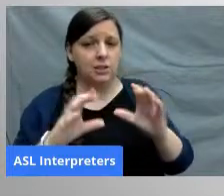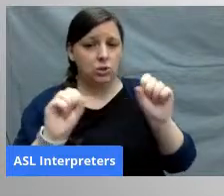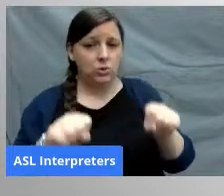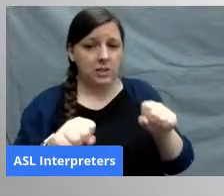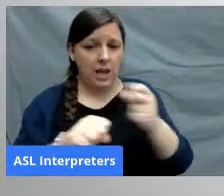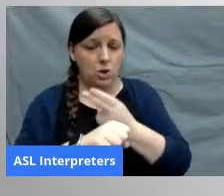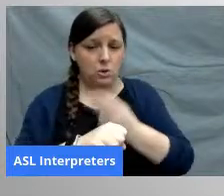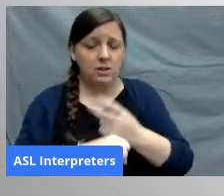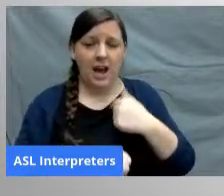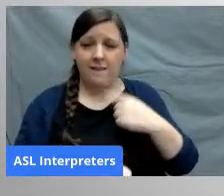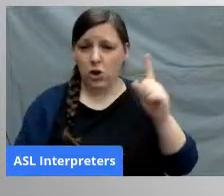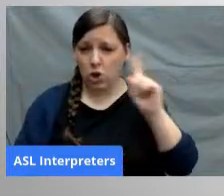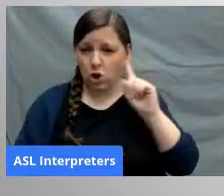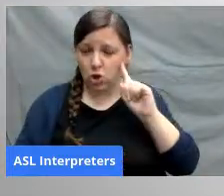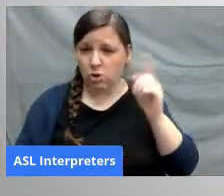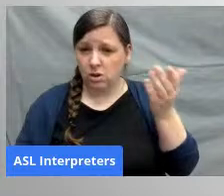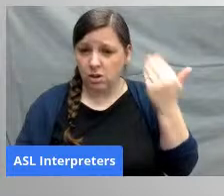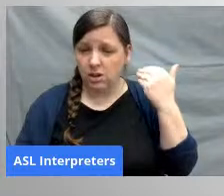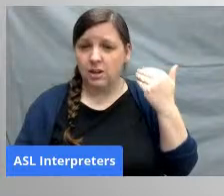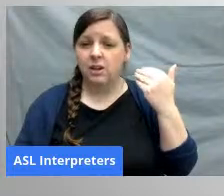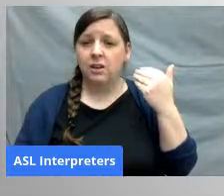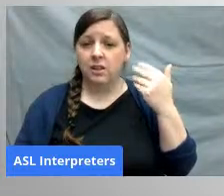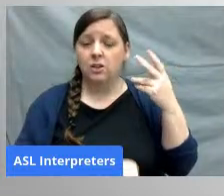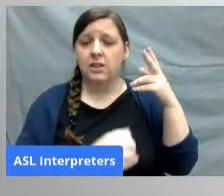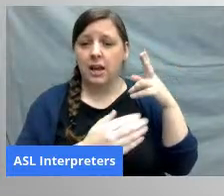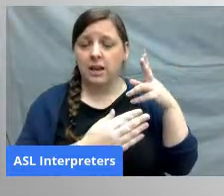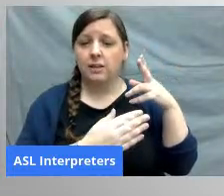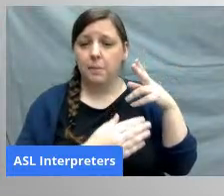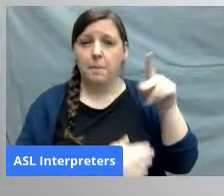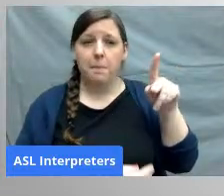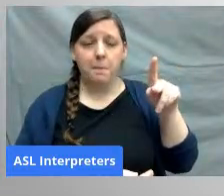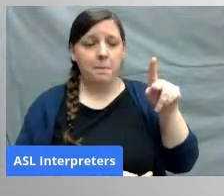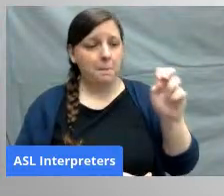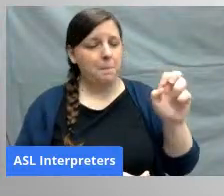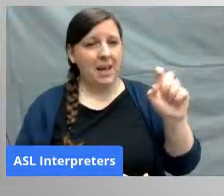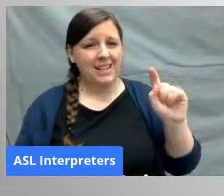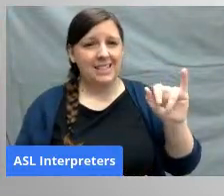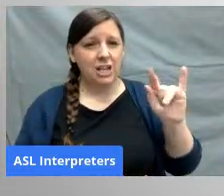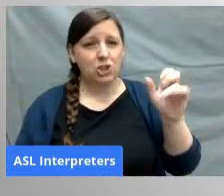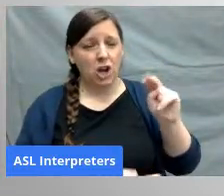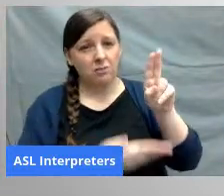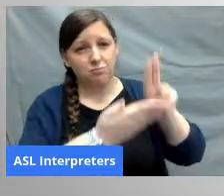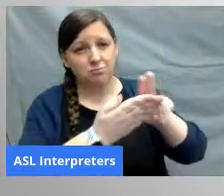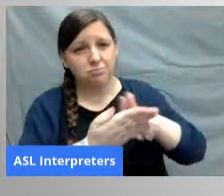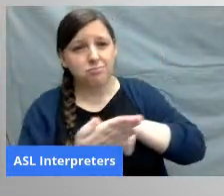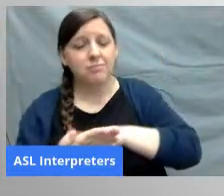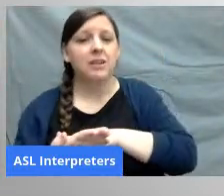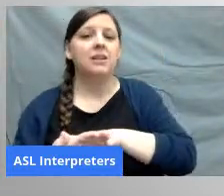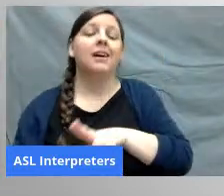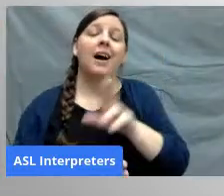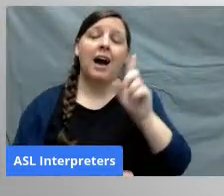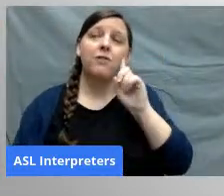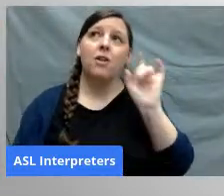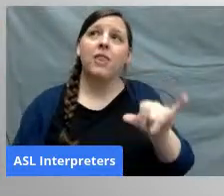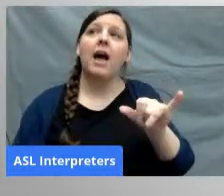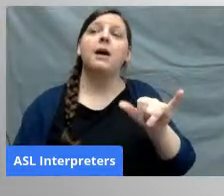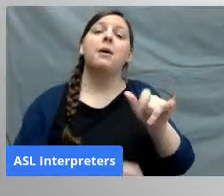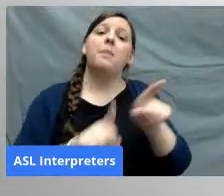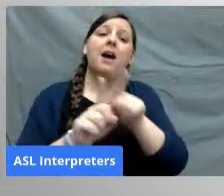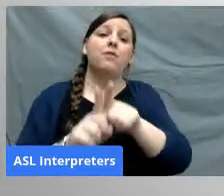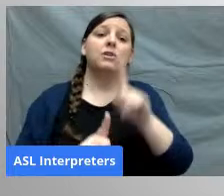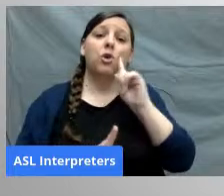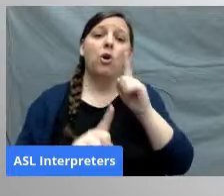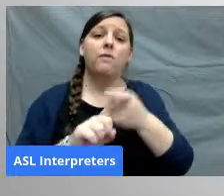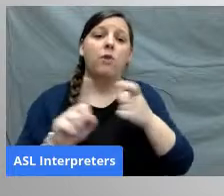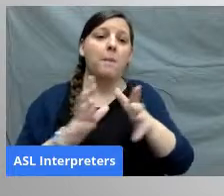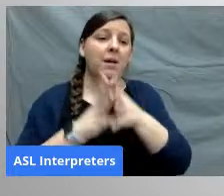have heard that there is a petition, but I also have heard from a lot of people who